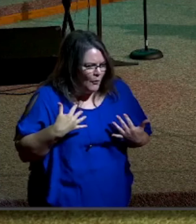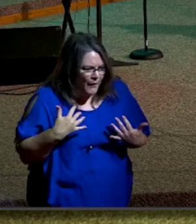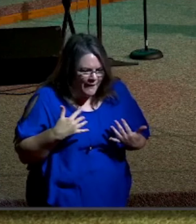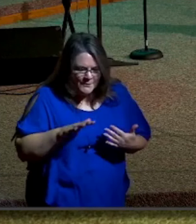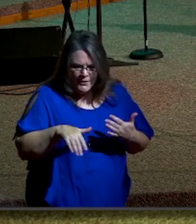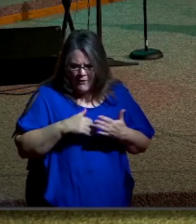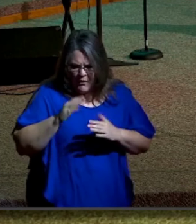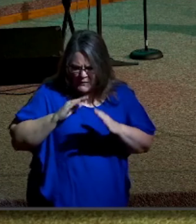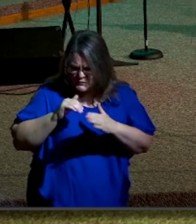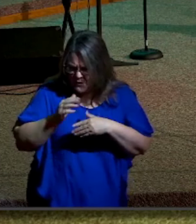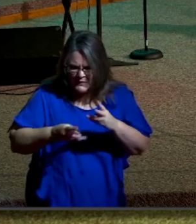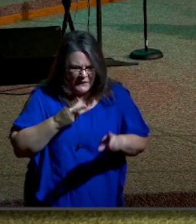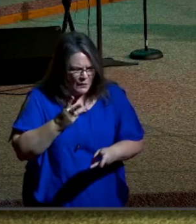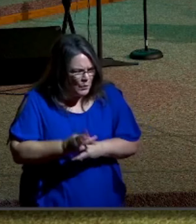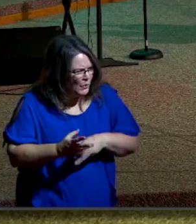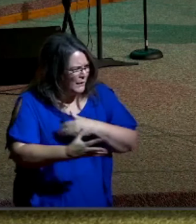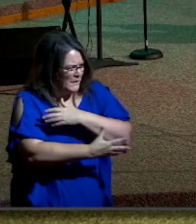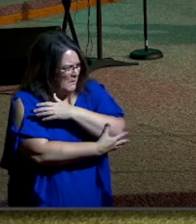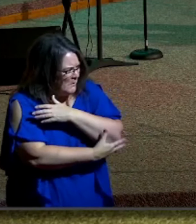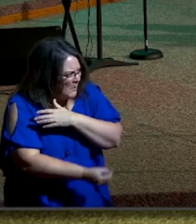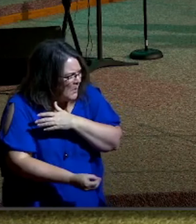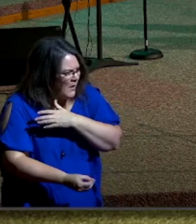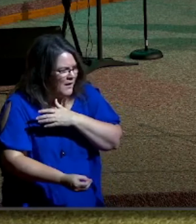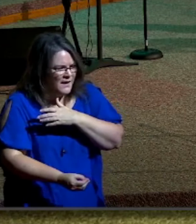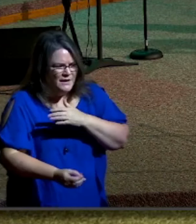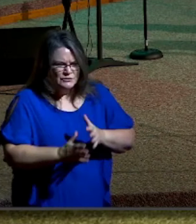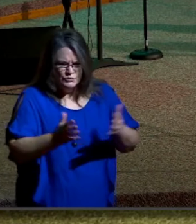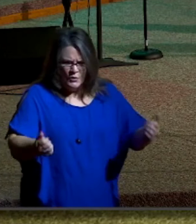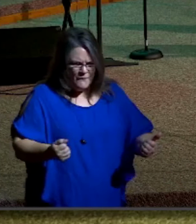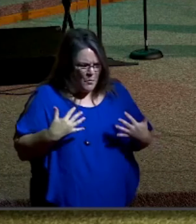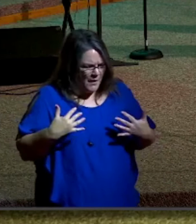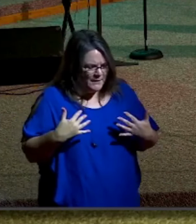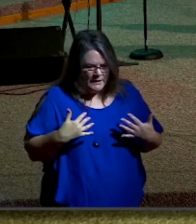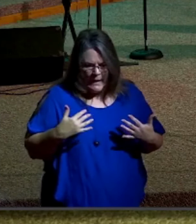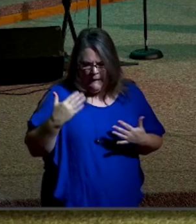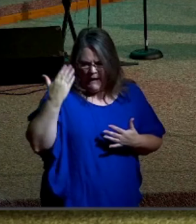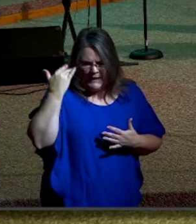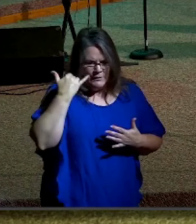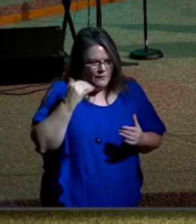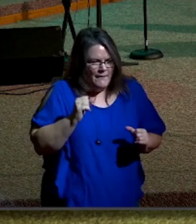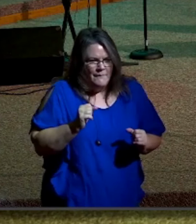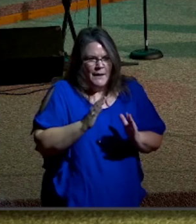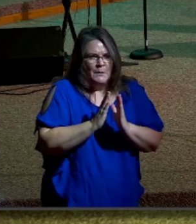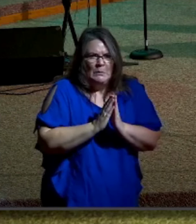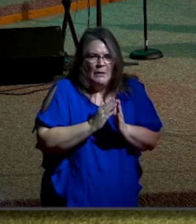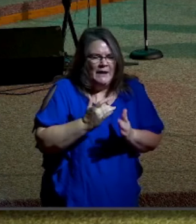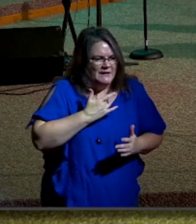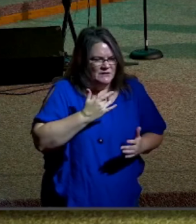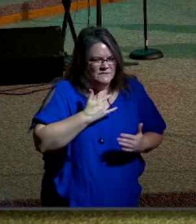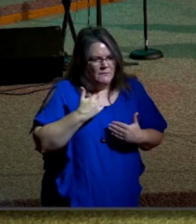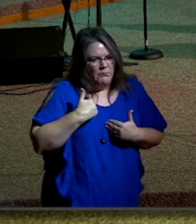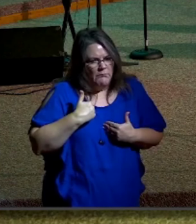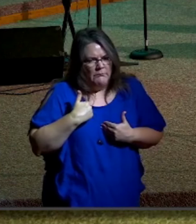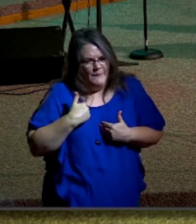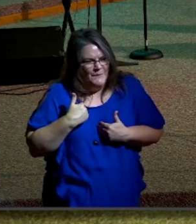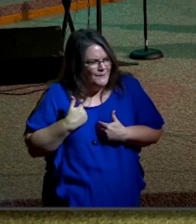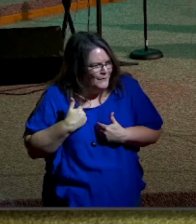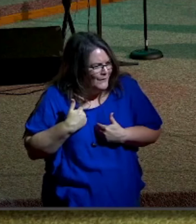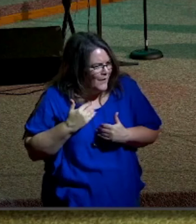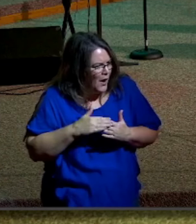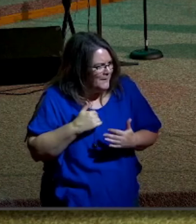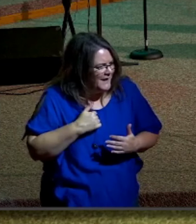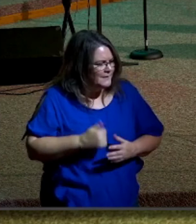world, all of the poverty, all of it was so overwhelming. I didn't even know if I could pray. It felt so heavy. And